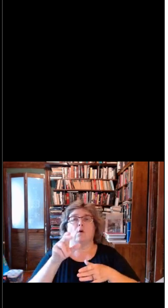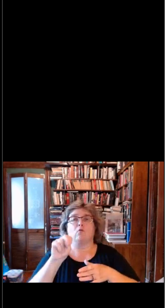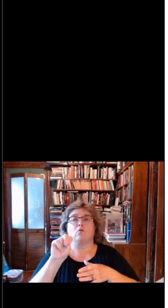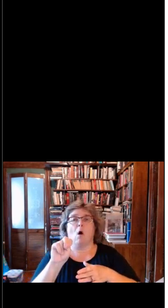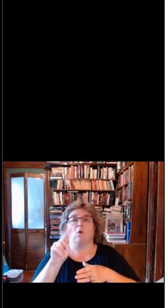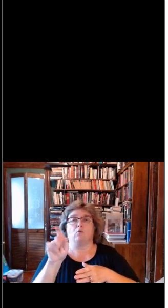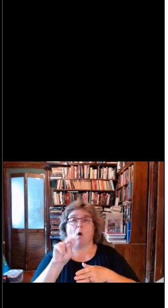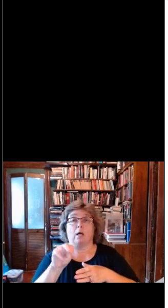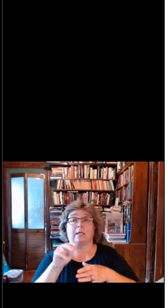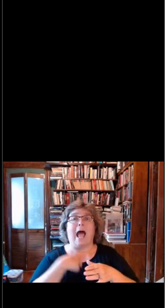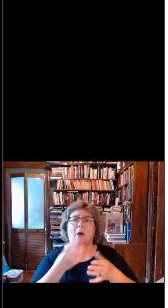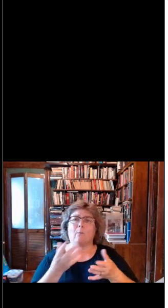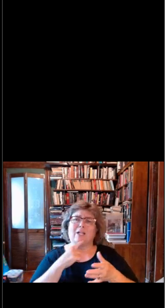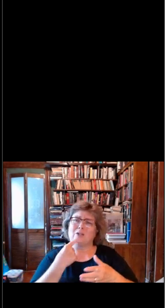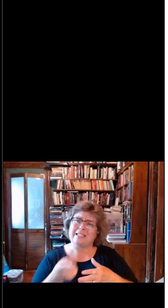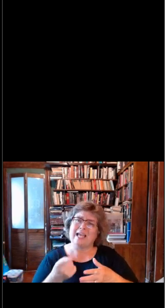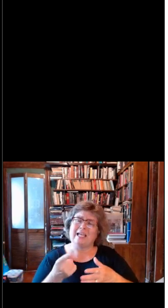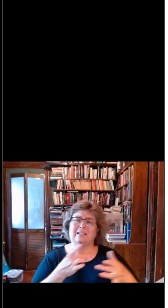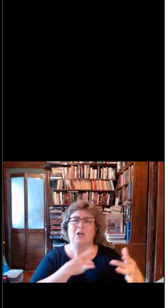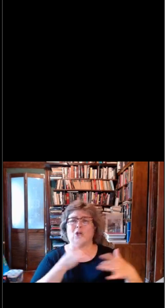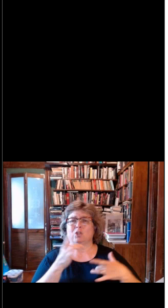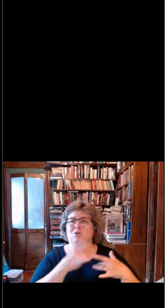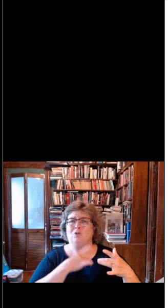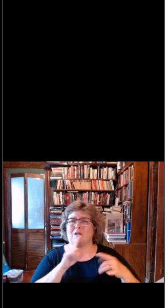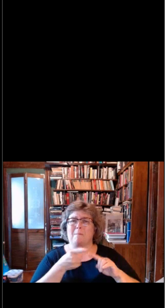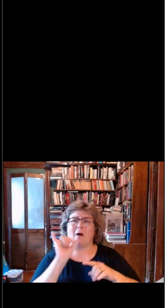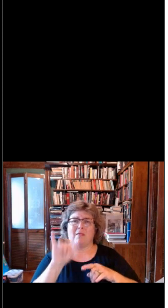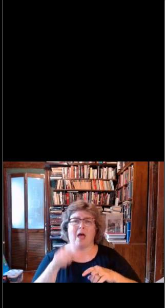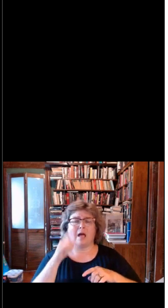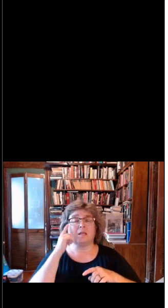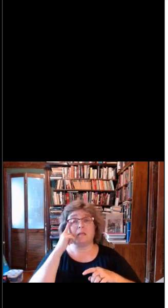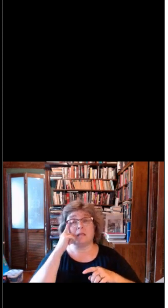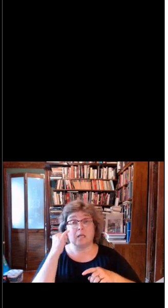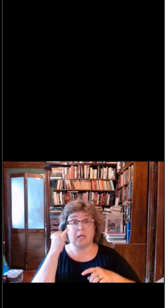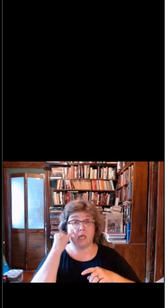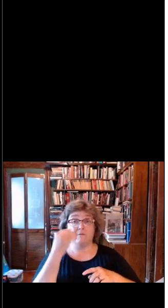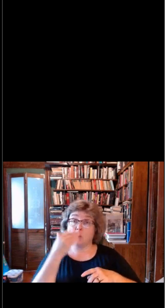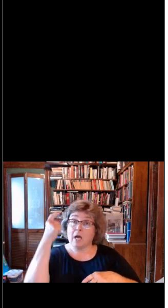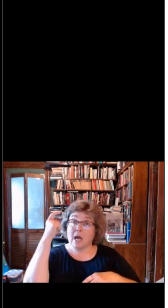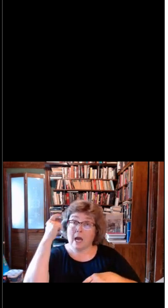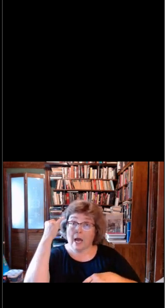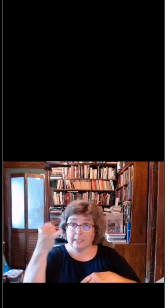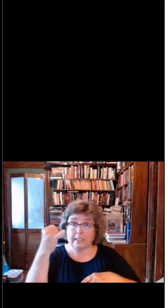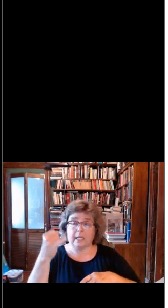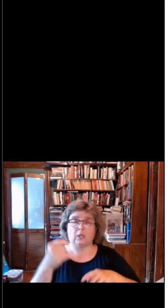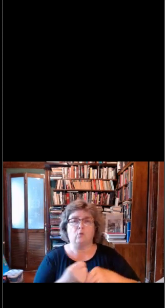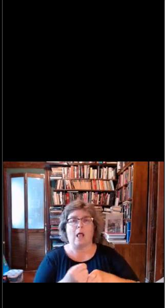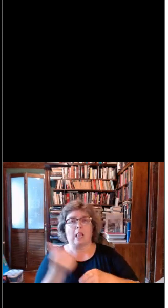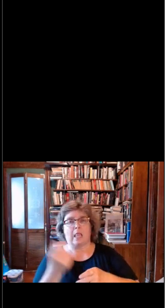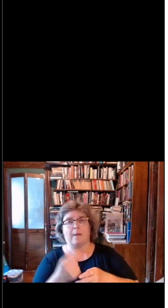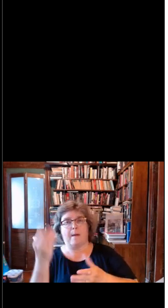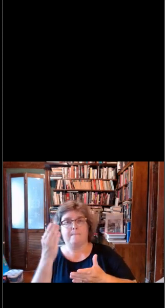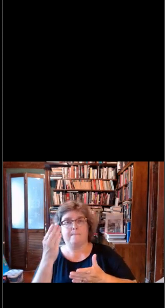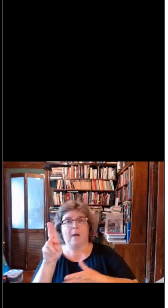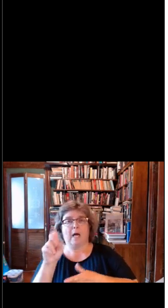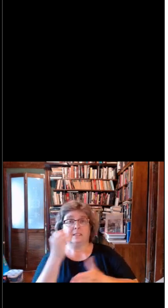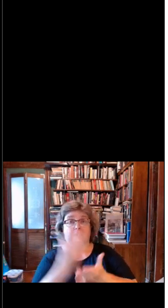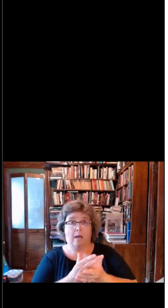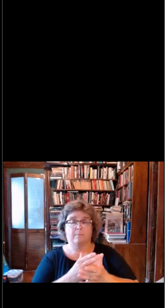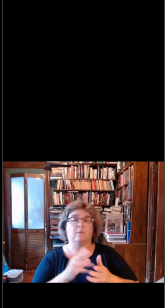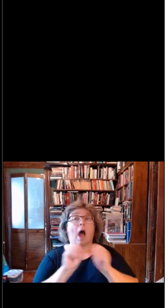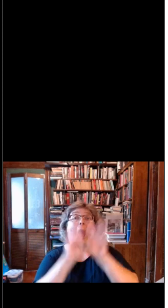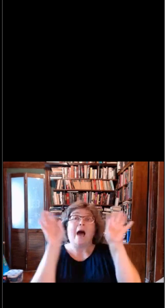just wanted to express some concern about whether it's a good idea to be eliminating bus stops. Obviously,